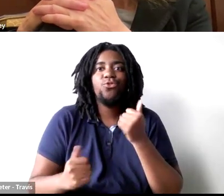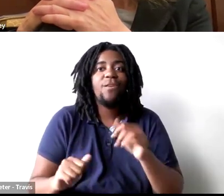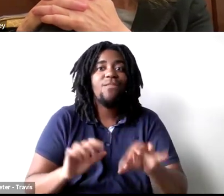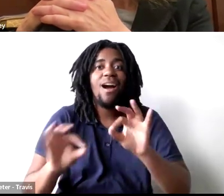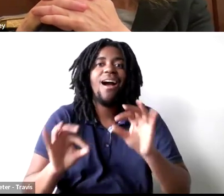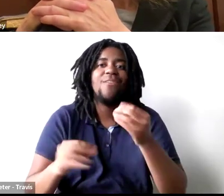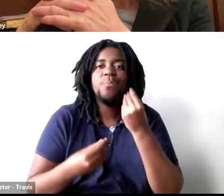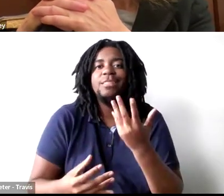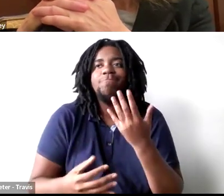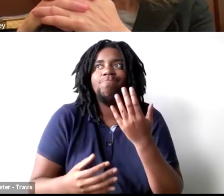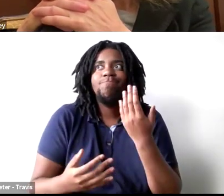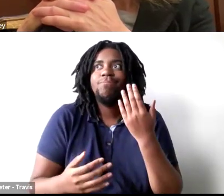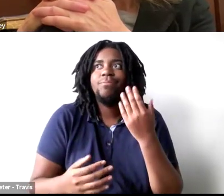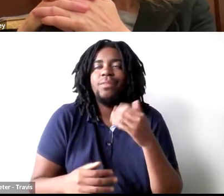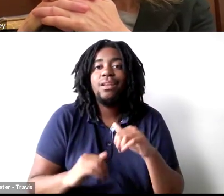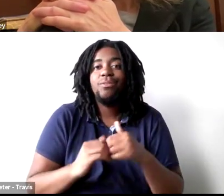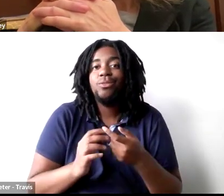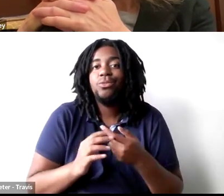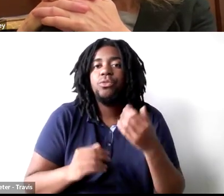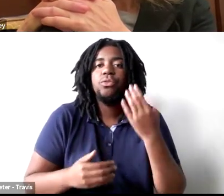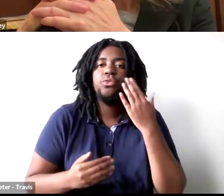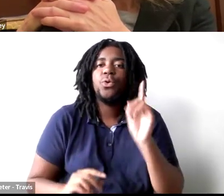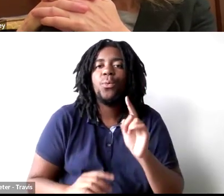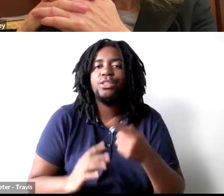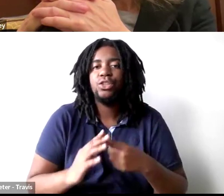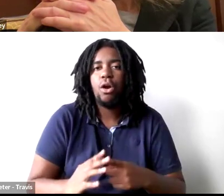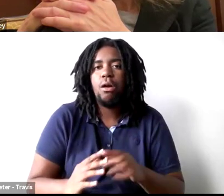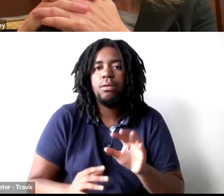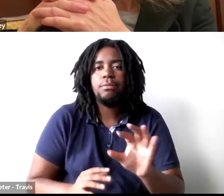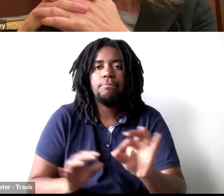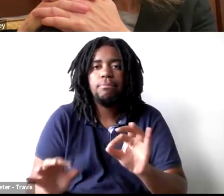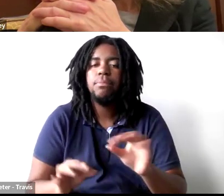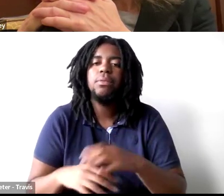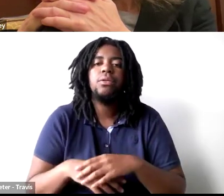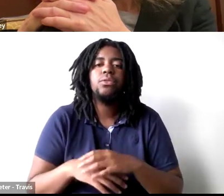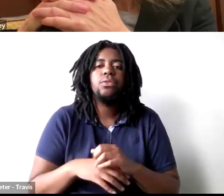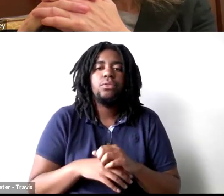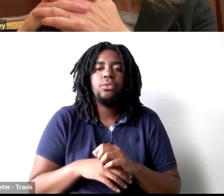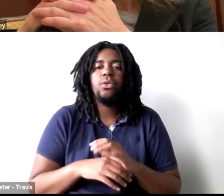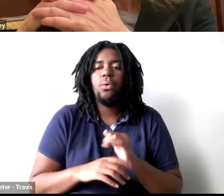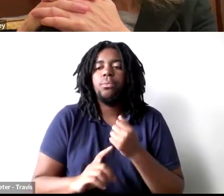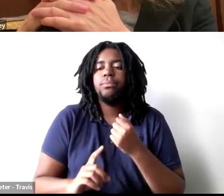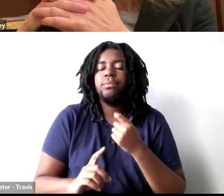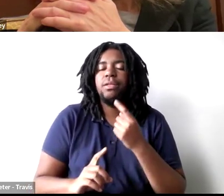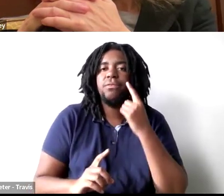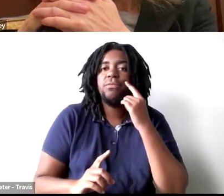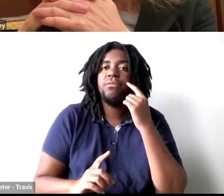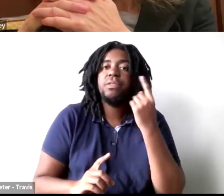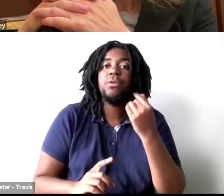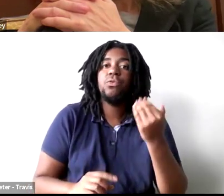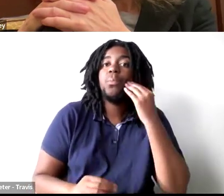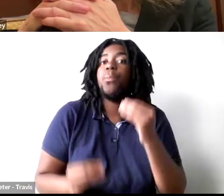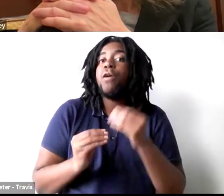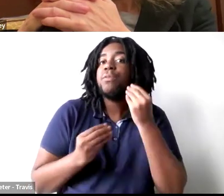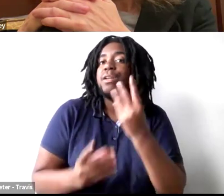it's very hard unless someone specifically knew their identity and wanted to reconnect with it. I think you're facing